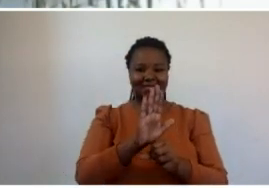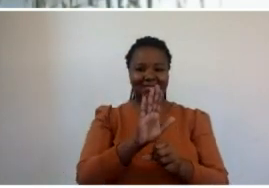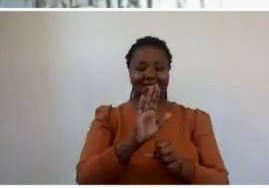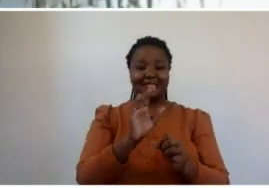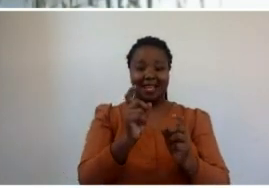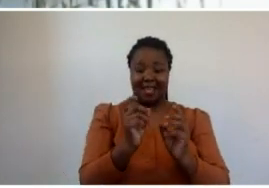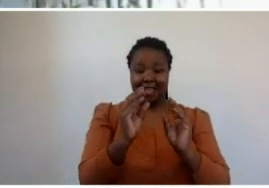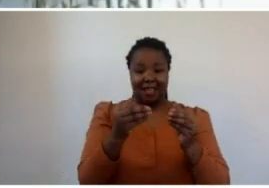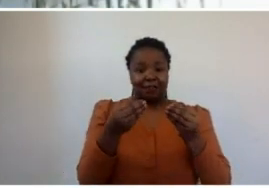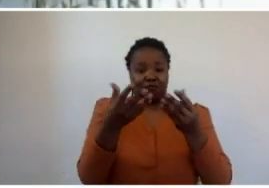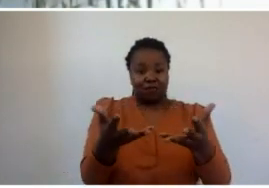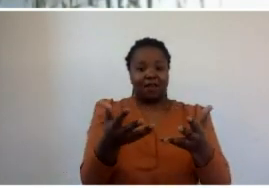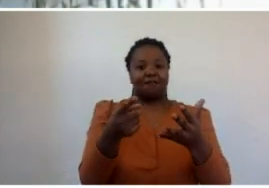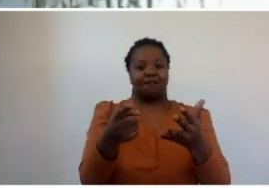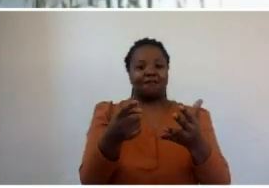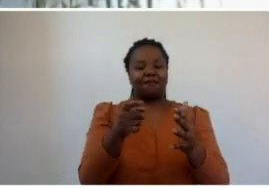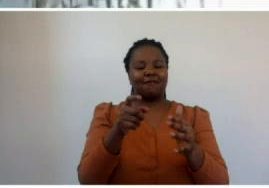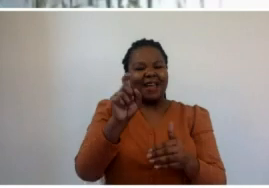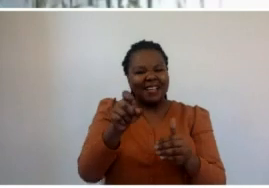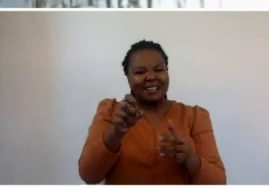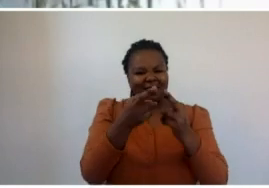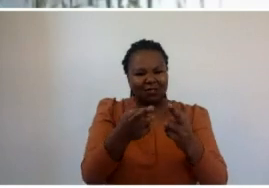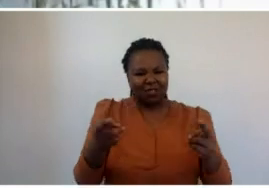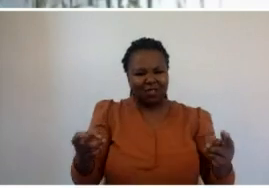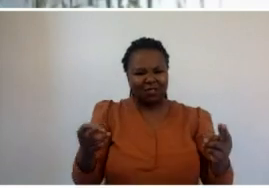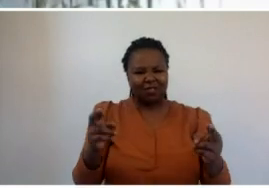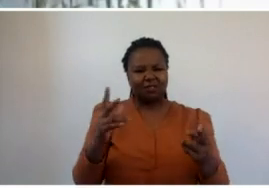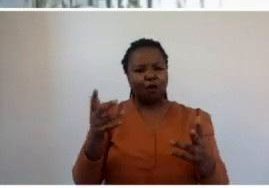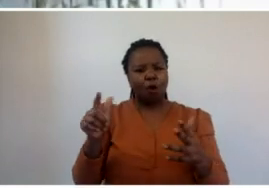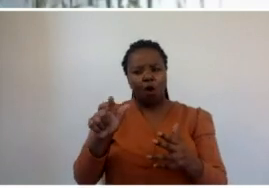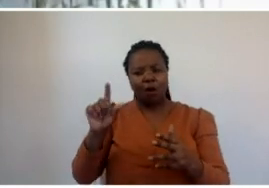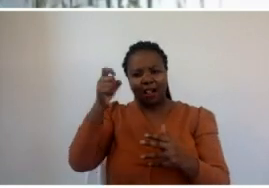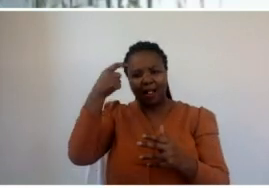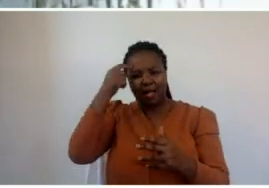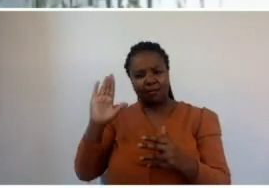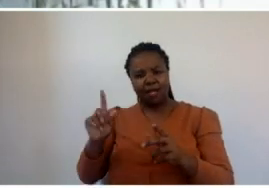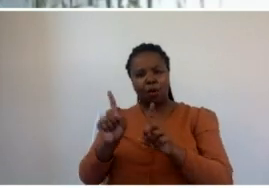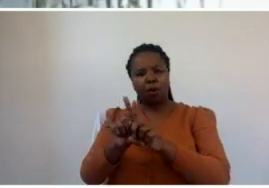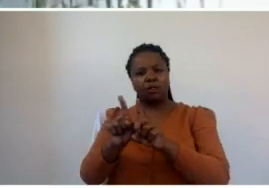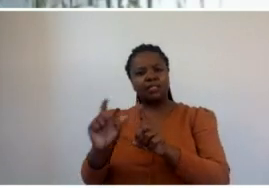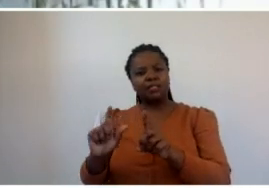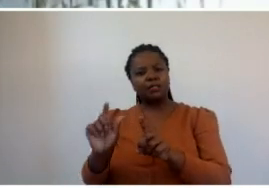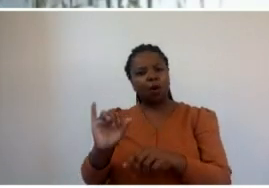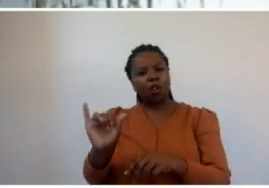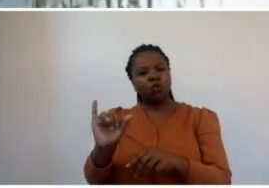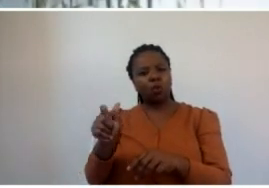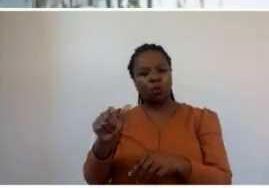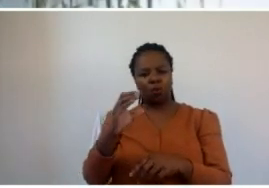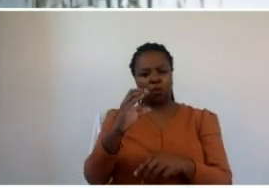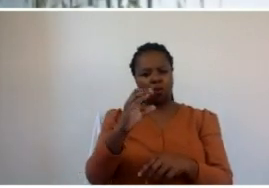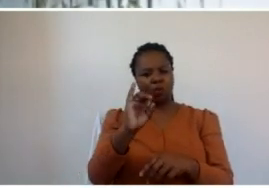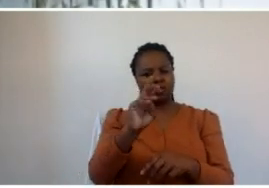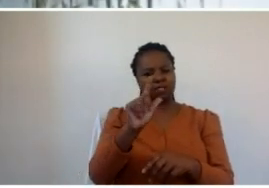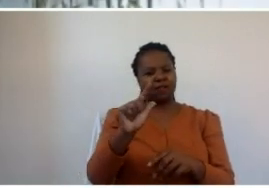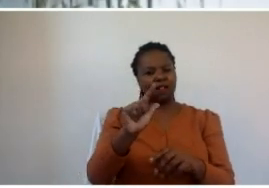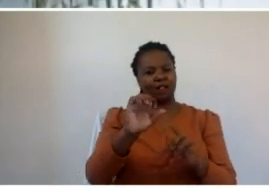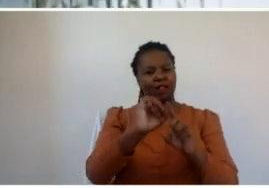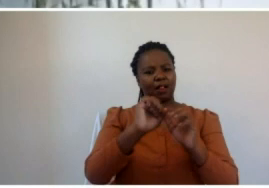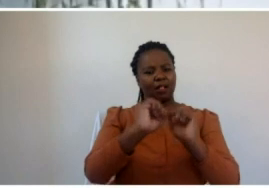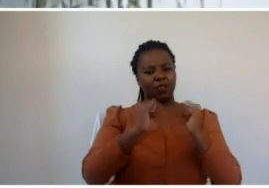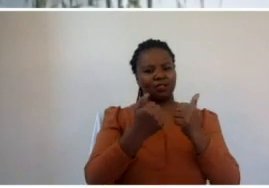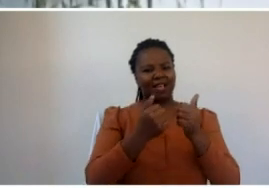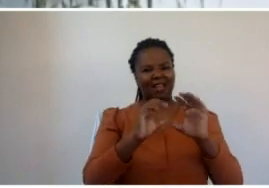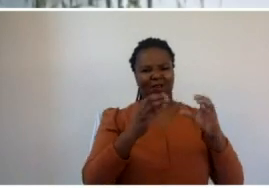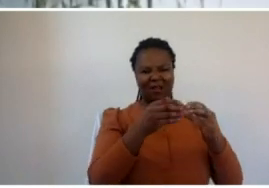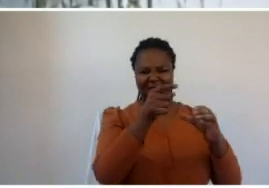local governments and civil society organisations to implement the necessary training, support, information and services for teachers,